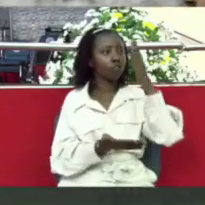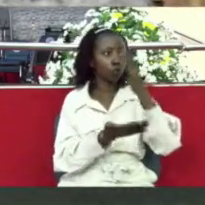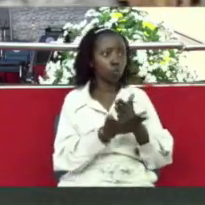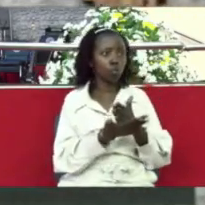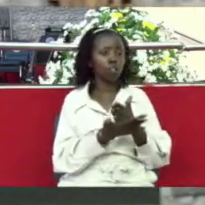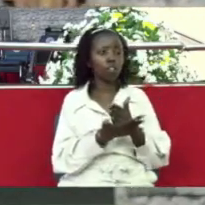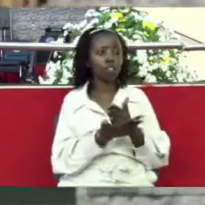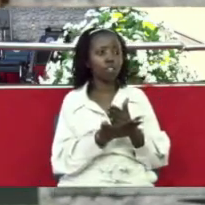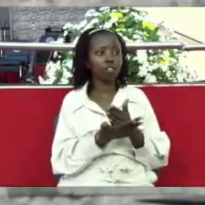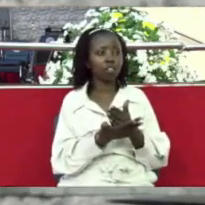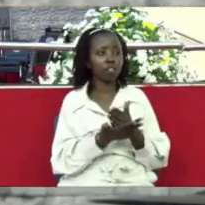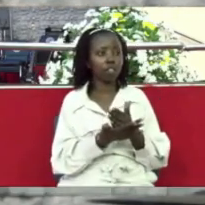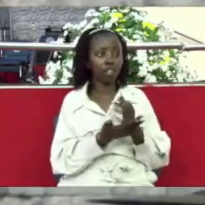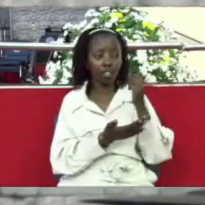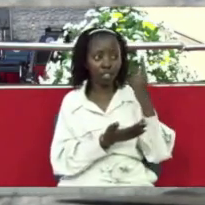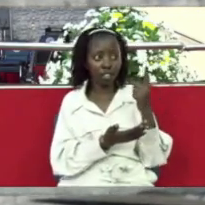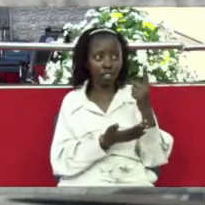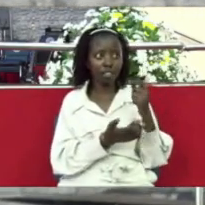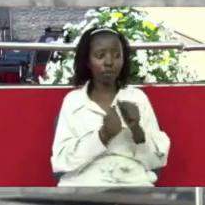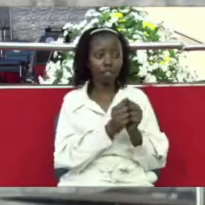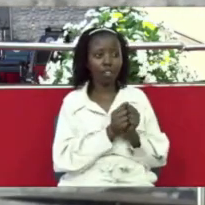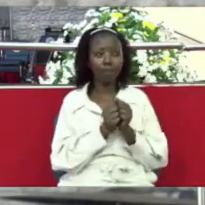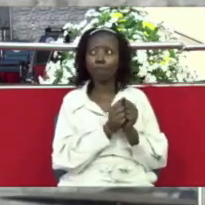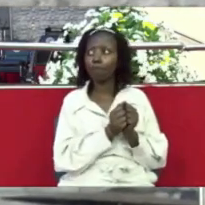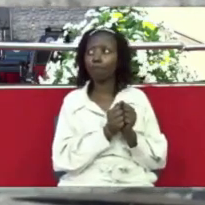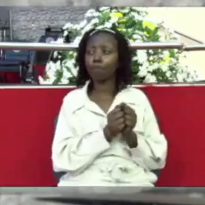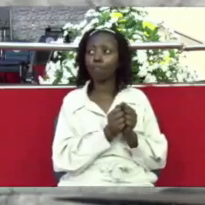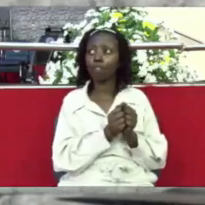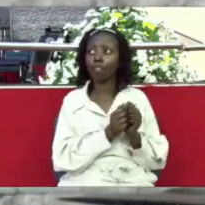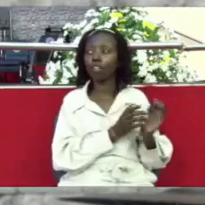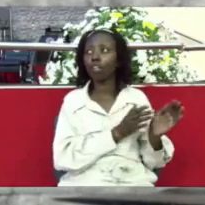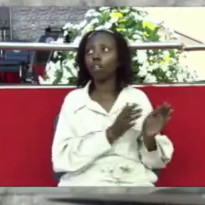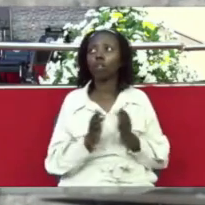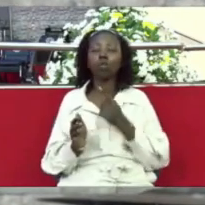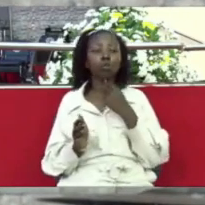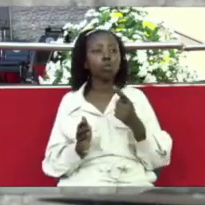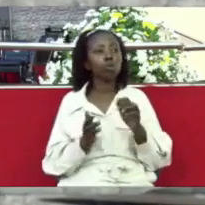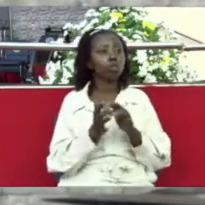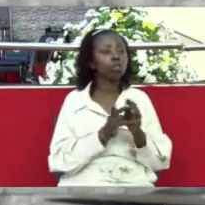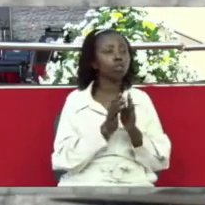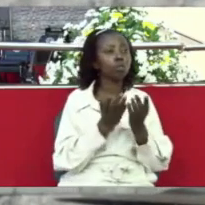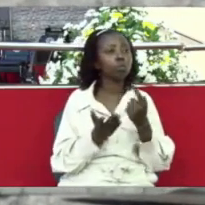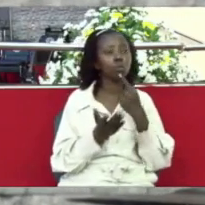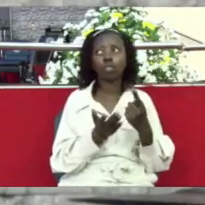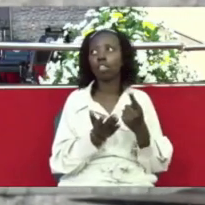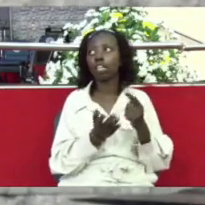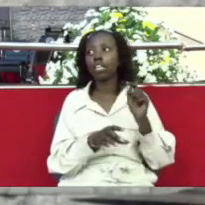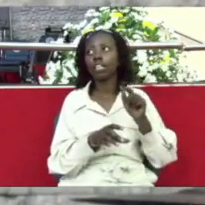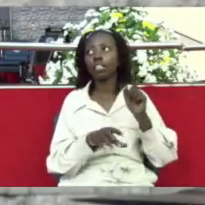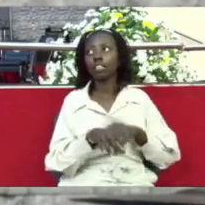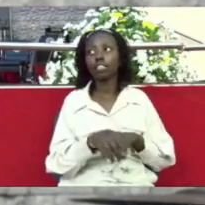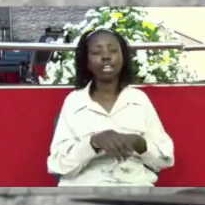Are you with me? So law 2 says, once you sow your seed, it dies, and